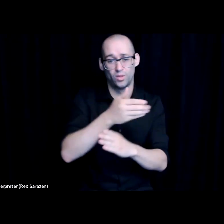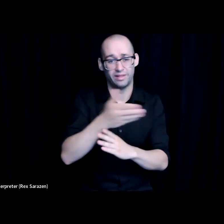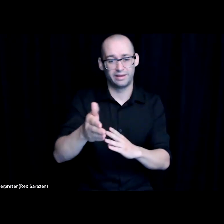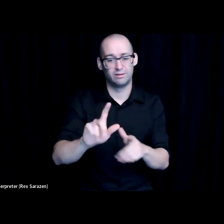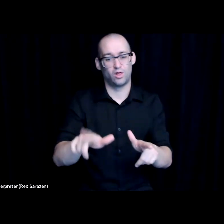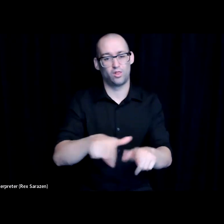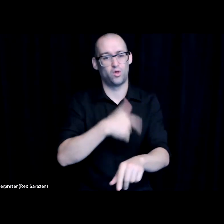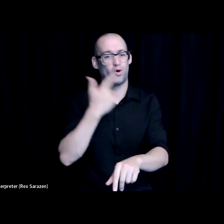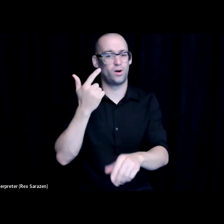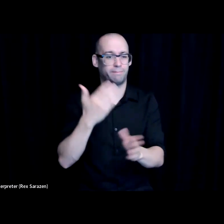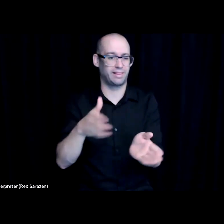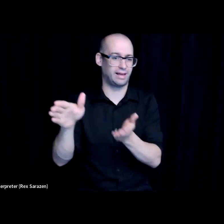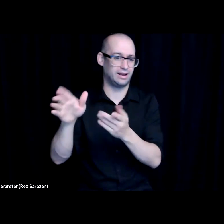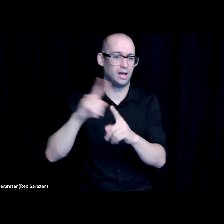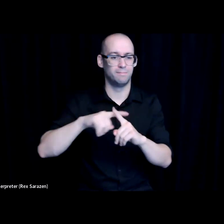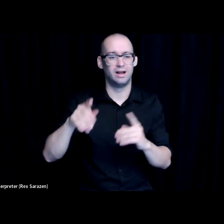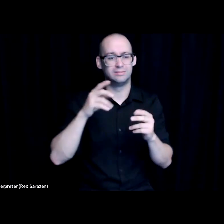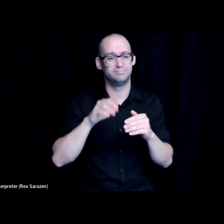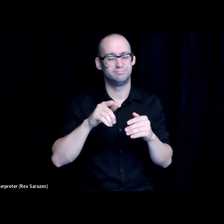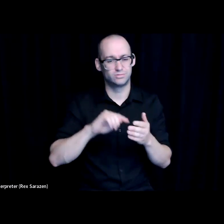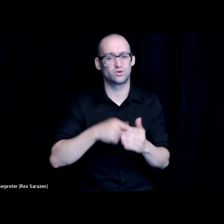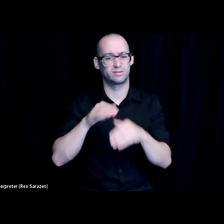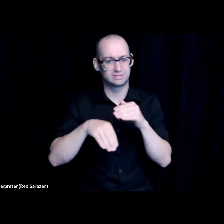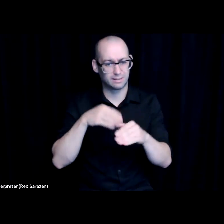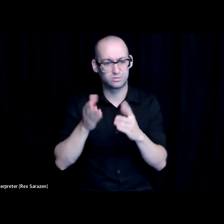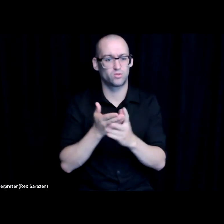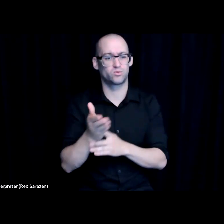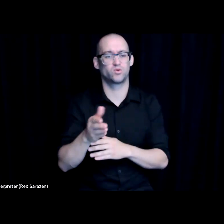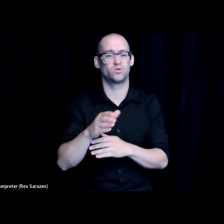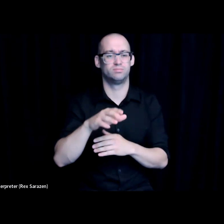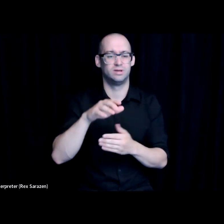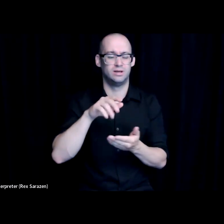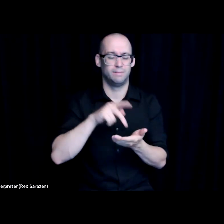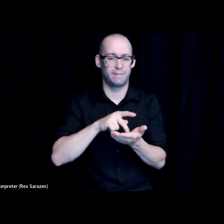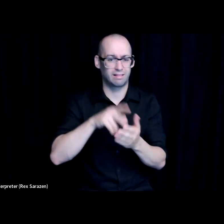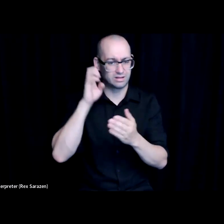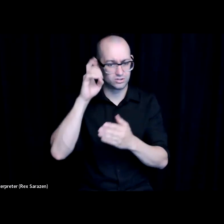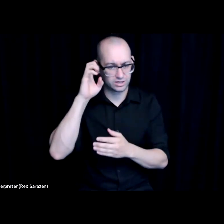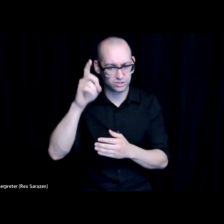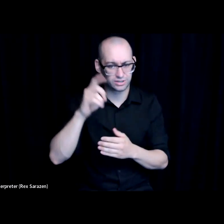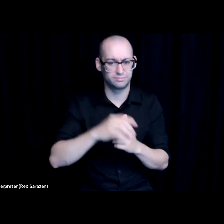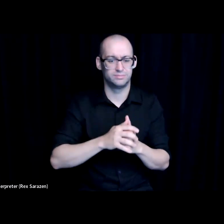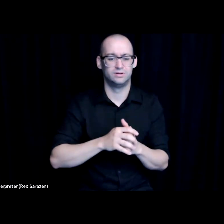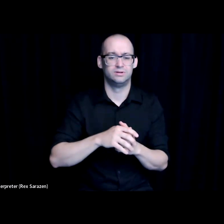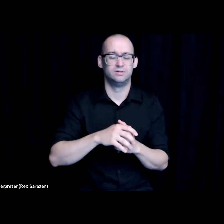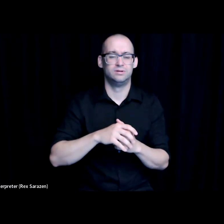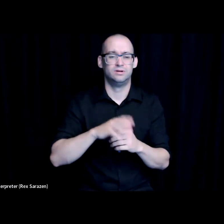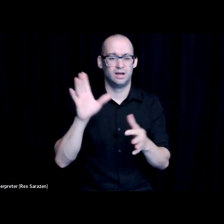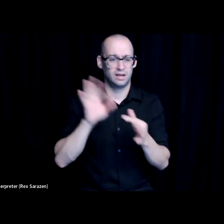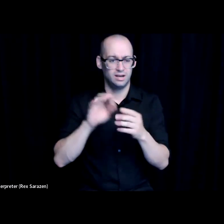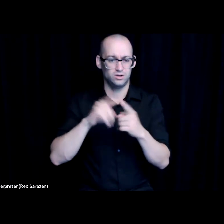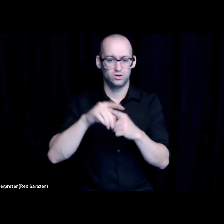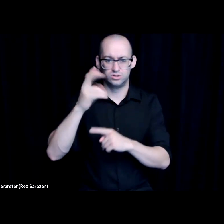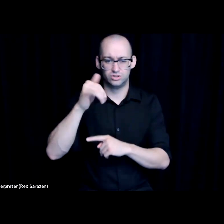long-range plan, but we're taking those steps through graduate medical education, then undergraduate medical education, connecting, of course, with the Chico State